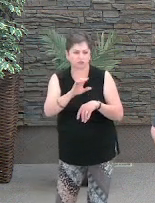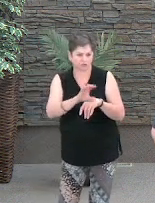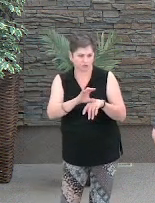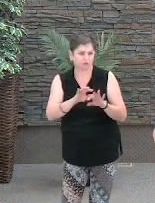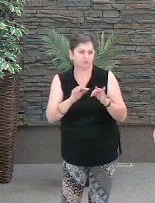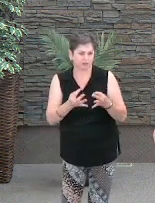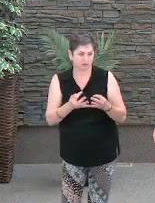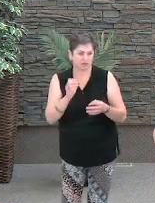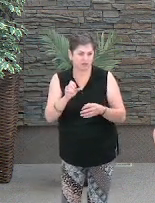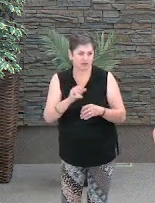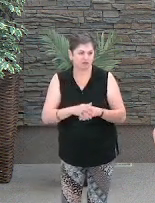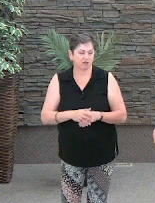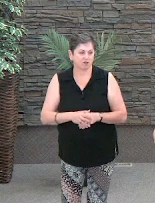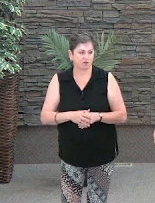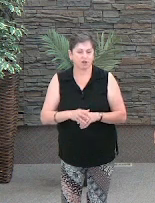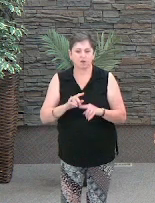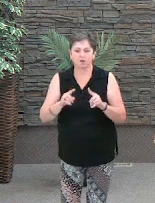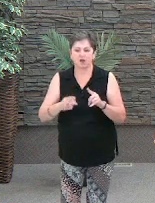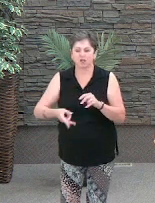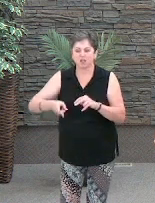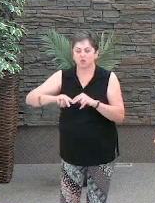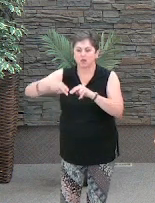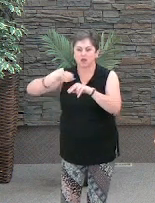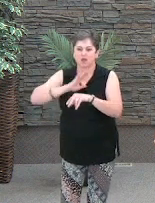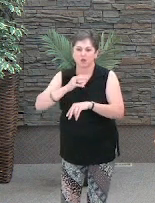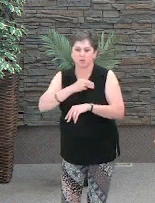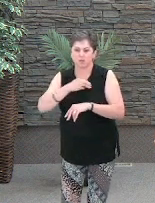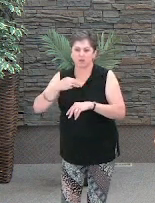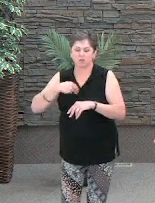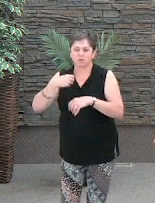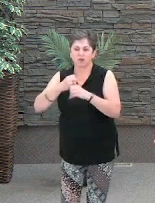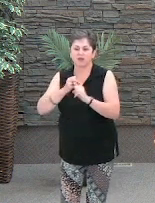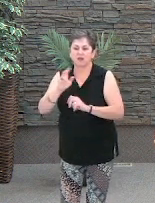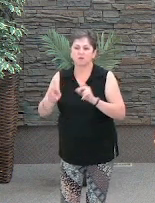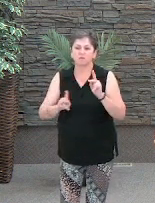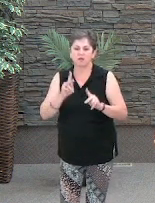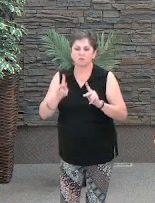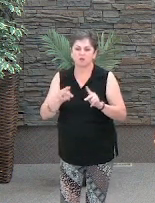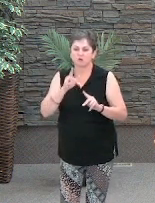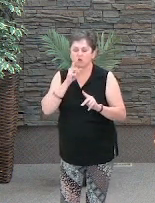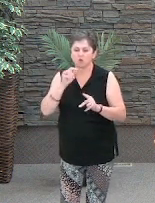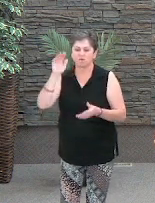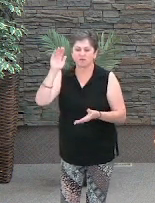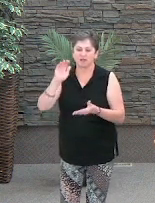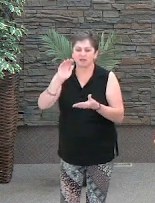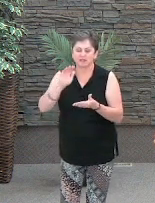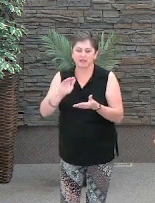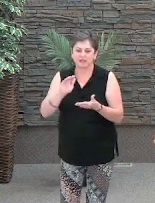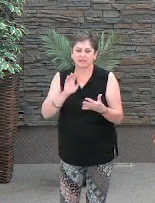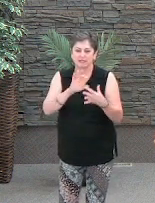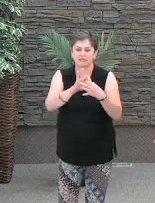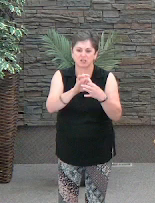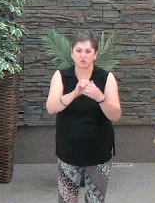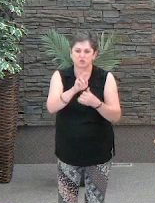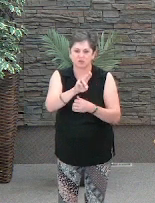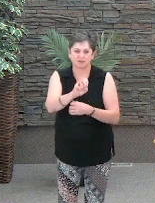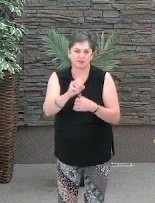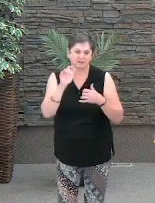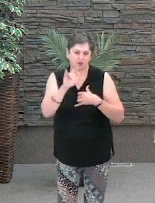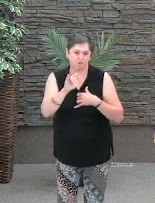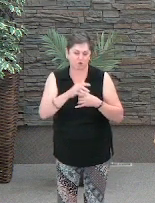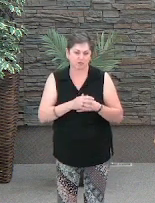that. But increasingly, our membership is made up of people who have less and less ties to the United States Air